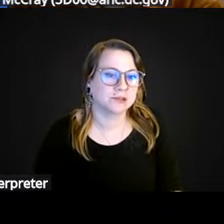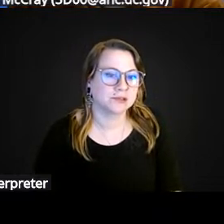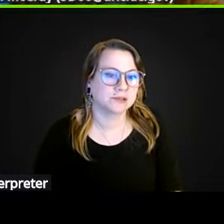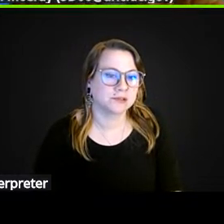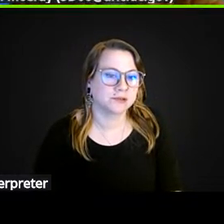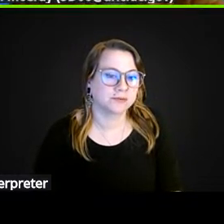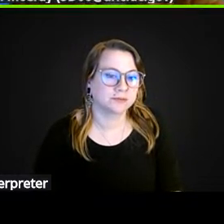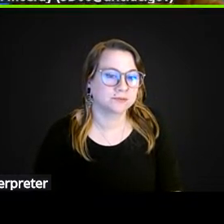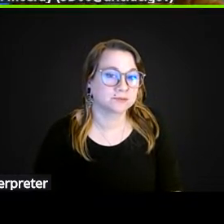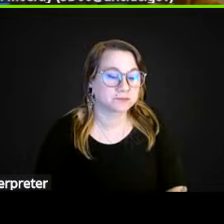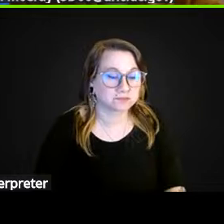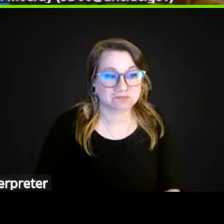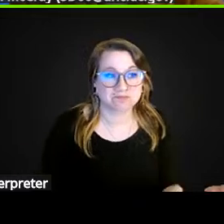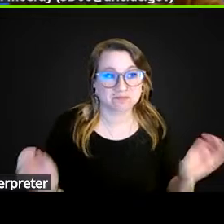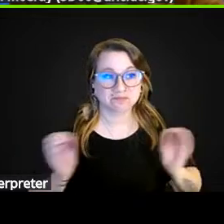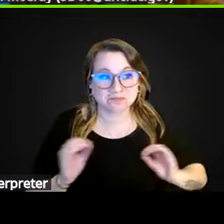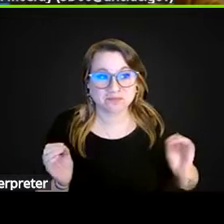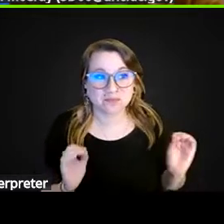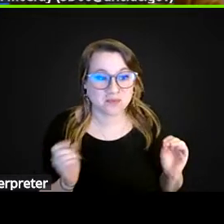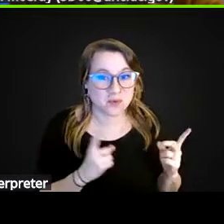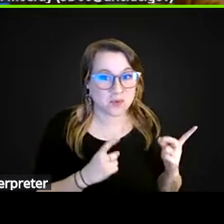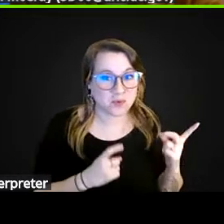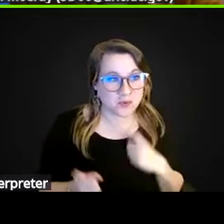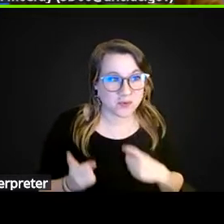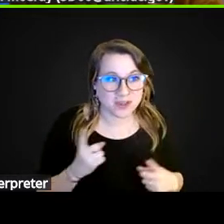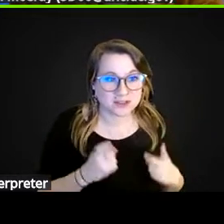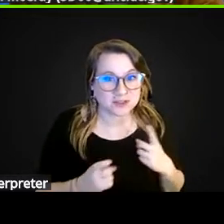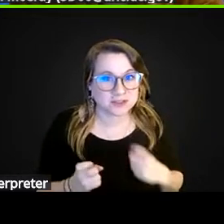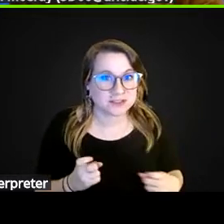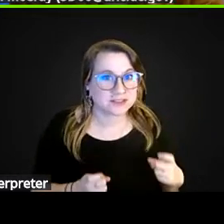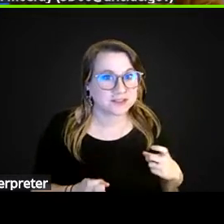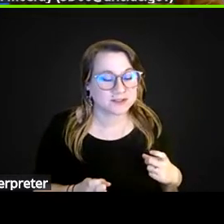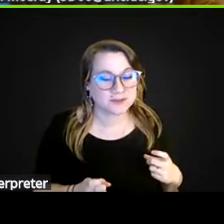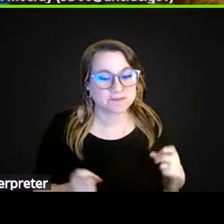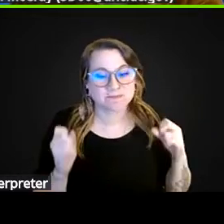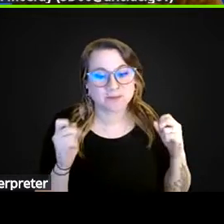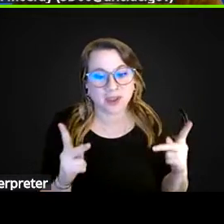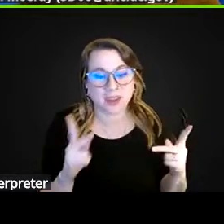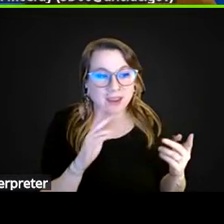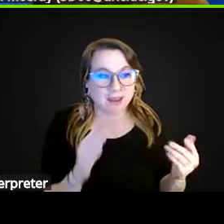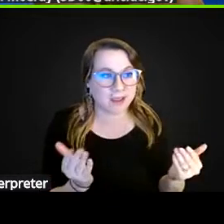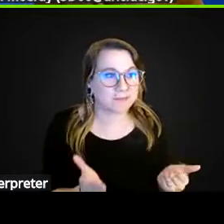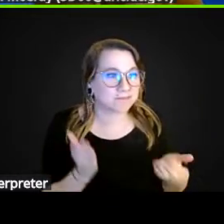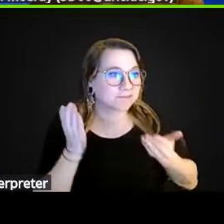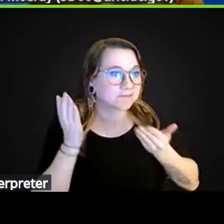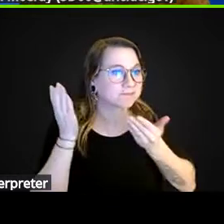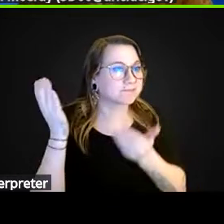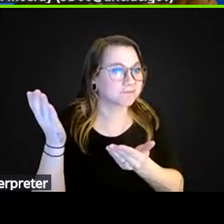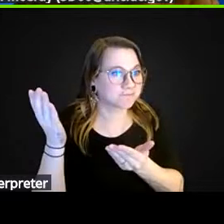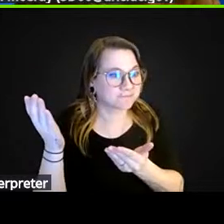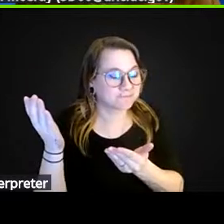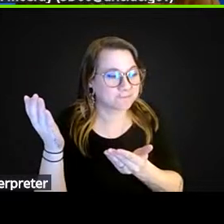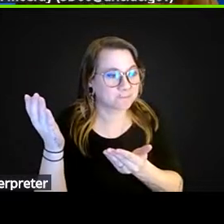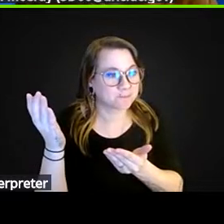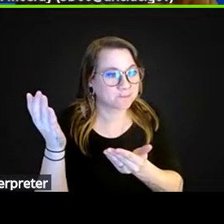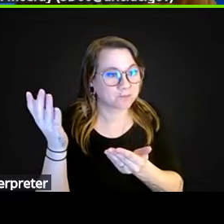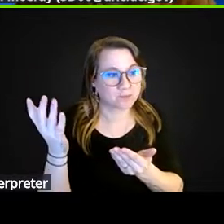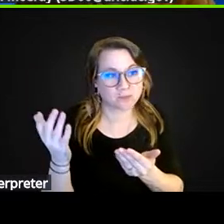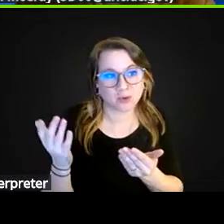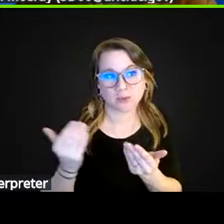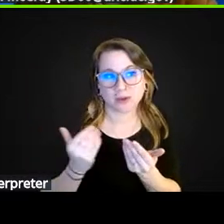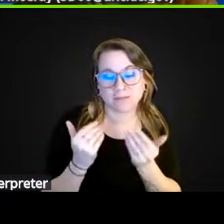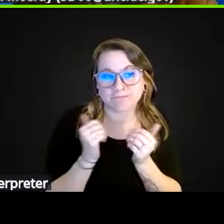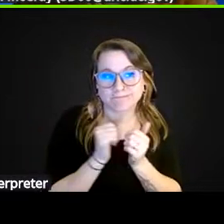All right, not seeing any questions. I move that we go forth with